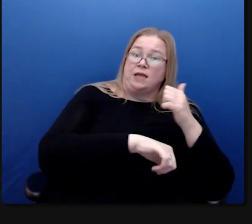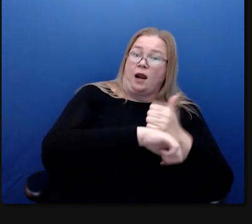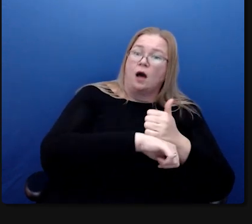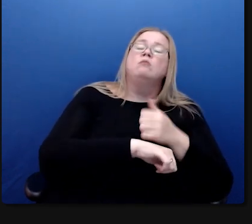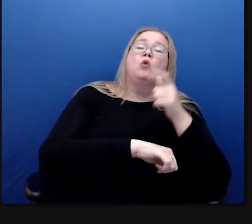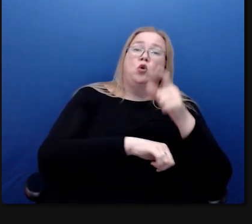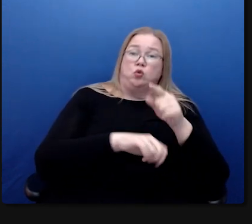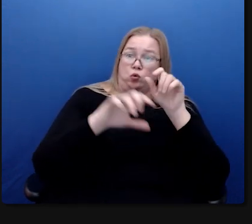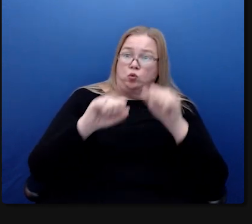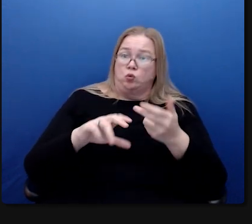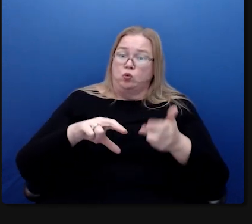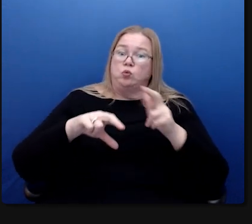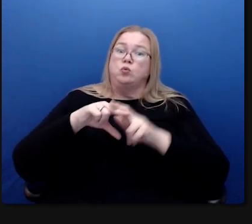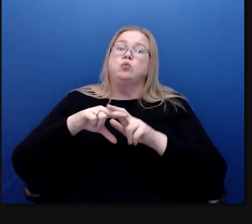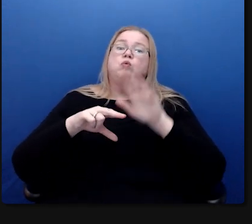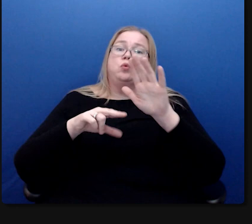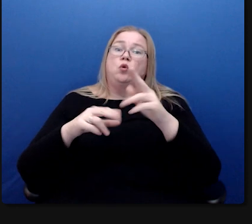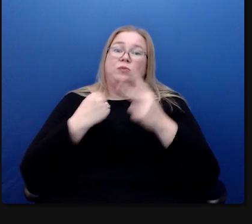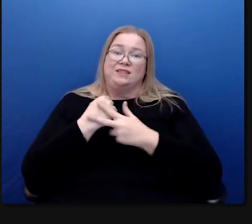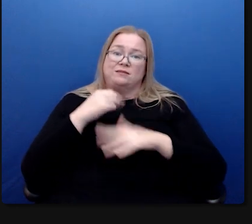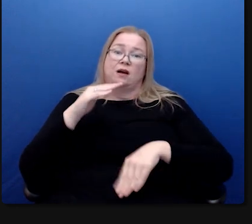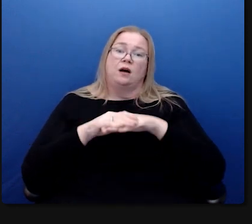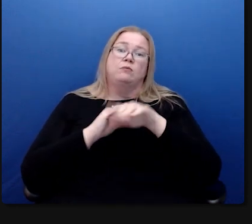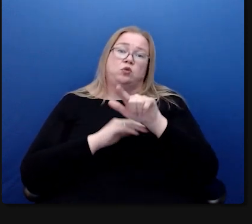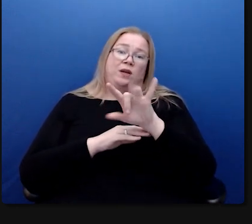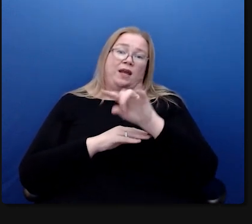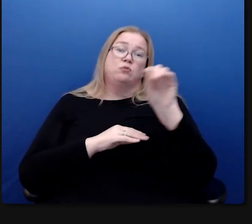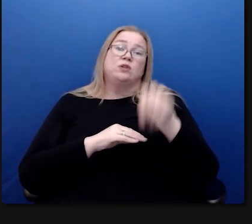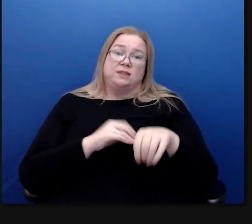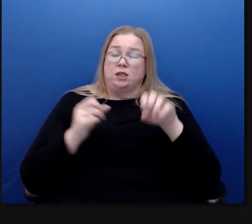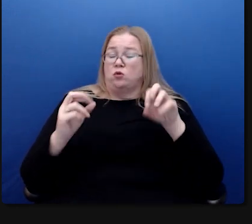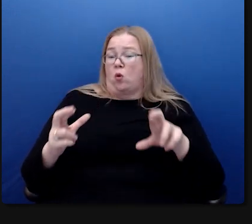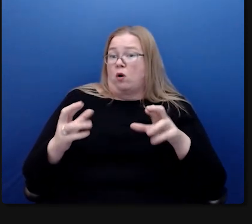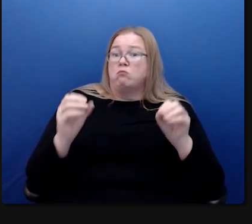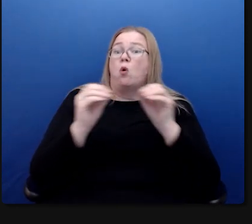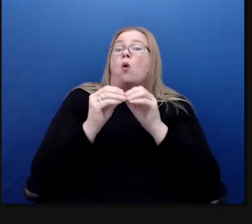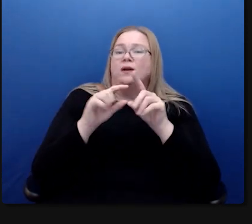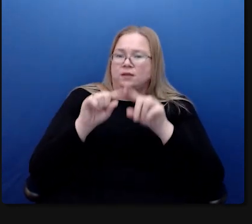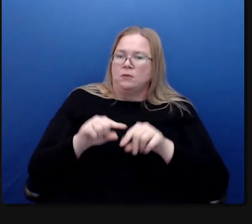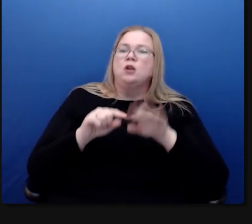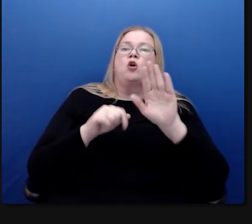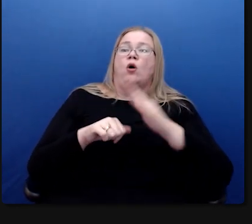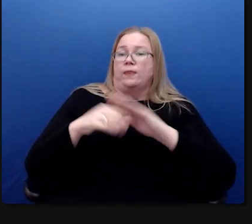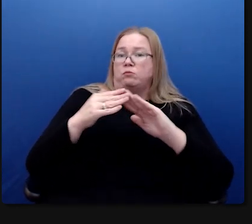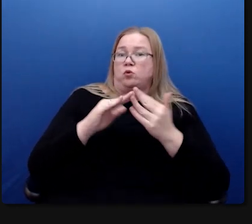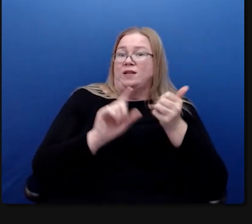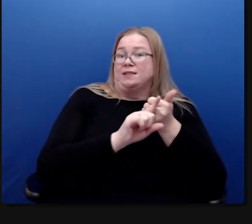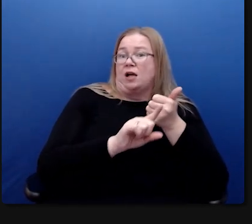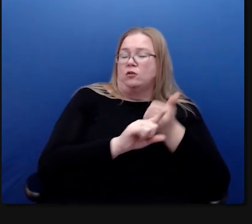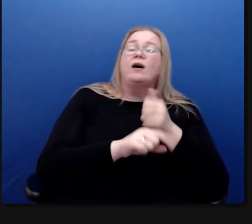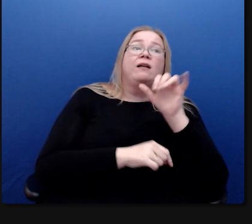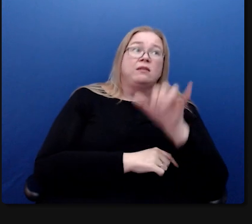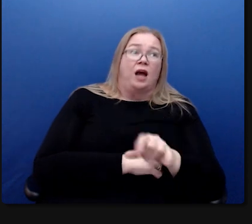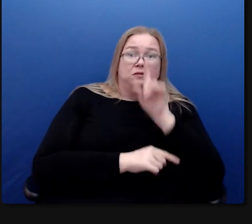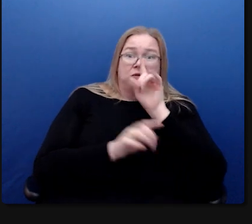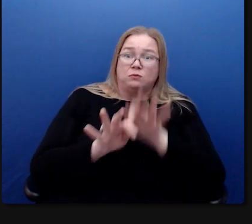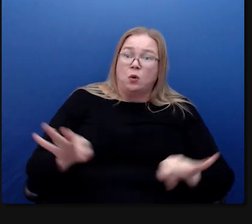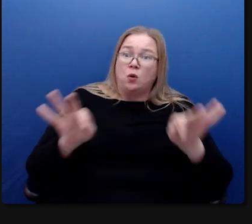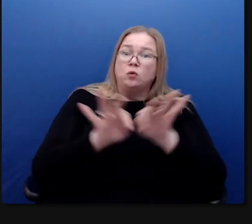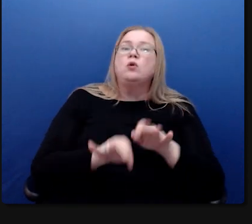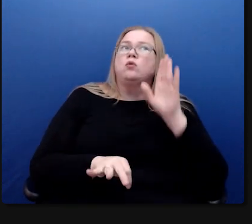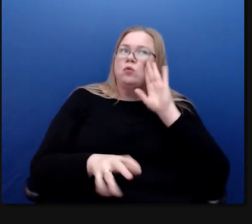very automated, empowering way. So your team is left with more time to engage with the community and not spend so